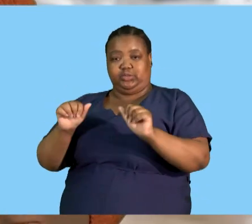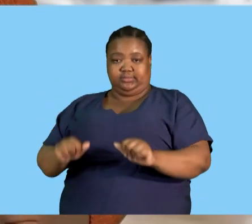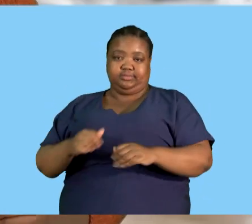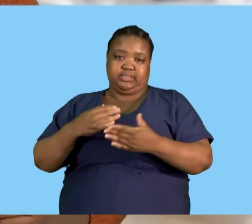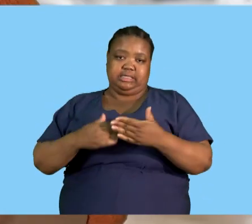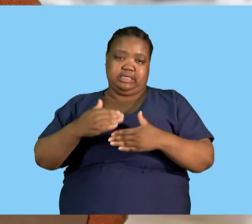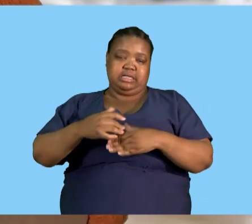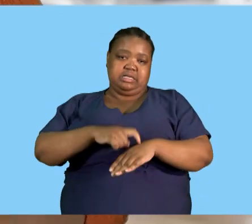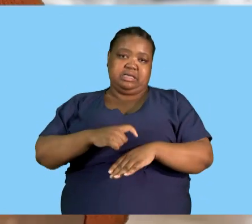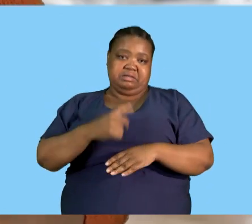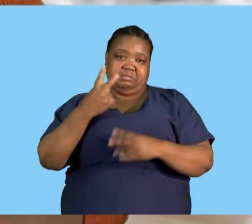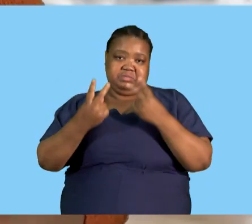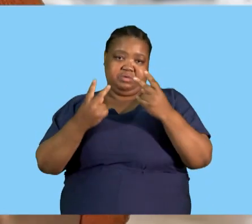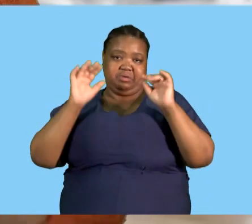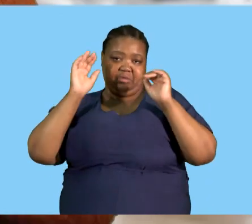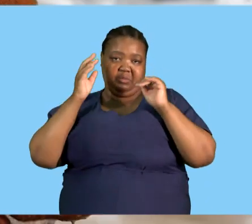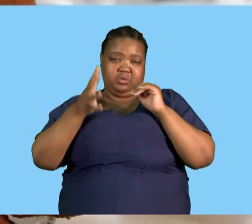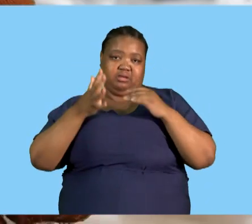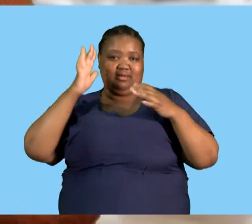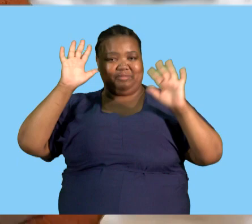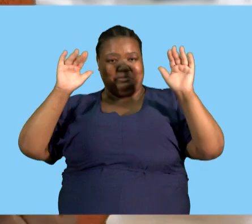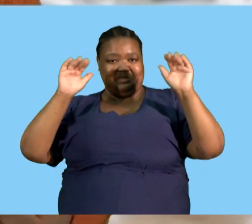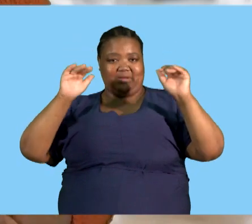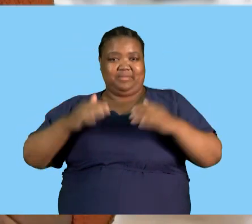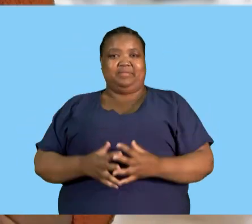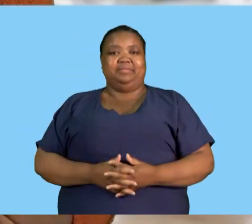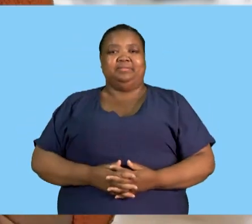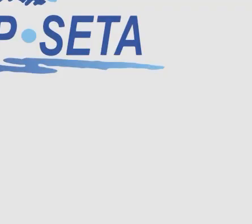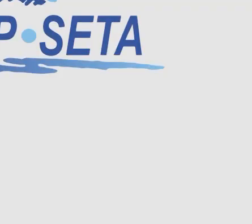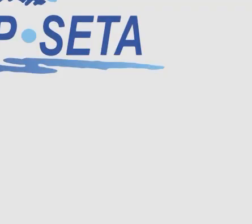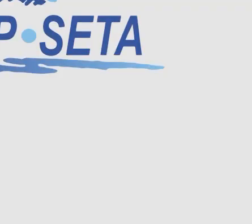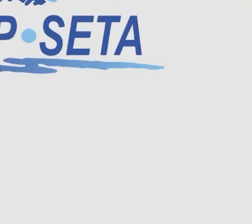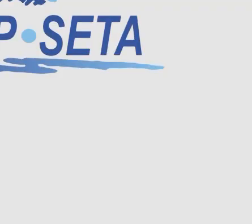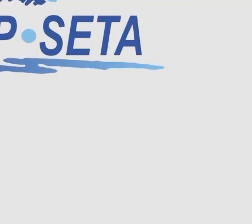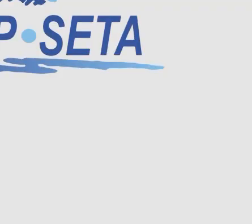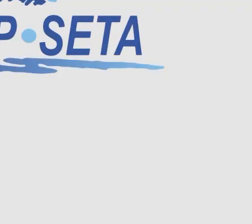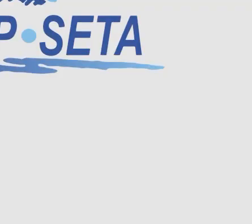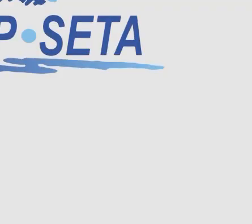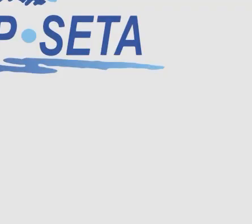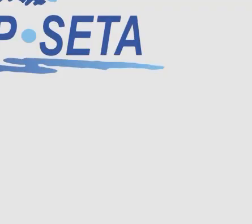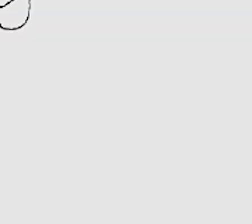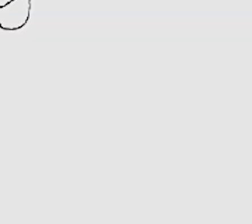making. So from me, I'll see you next time. Goodbye.